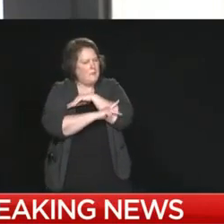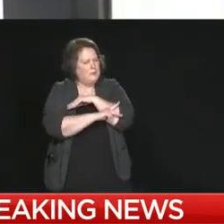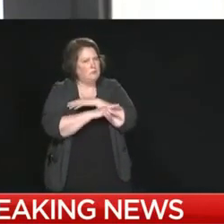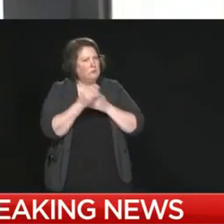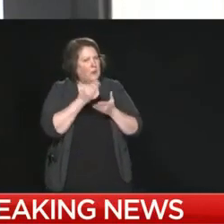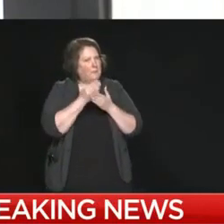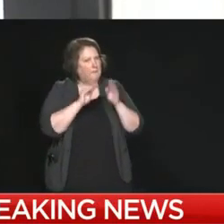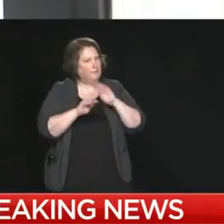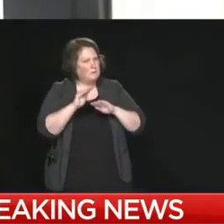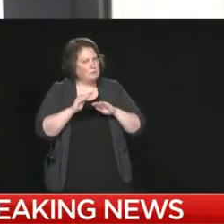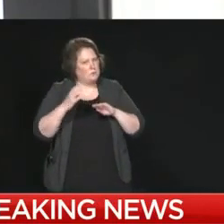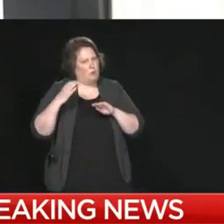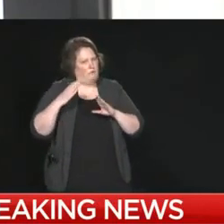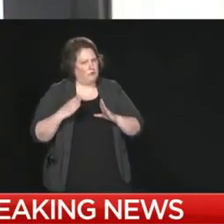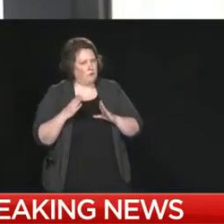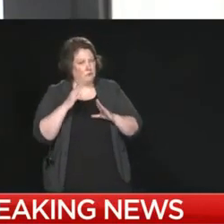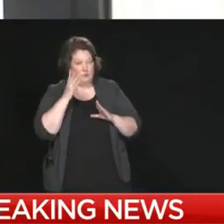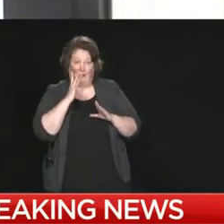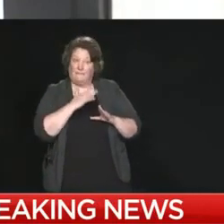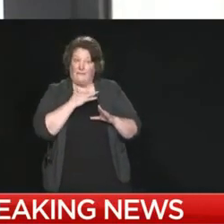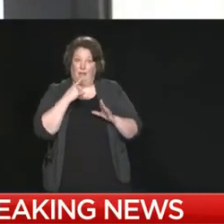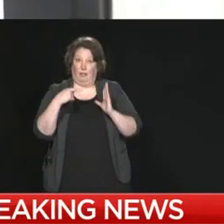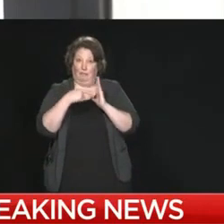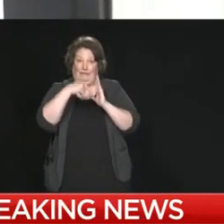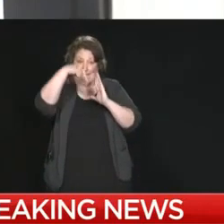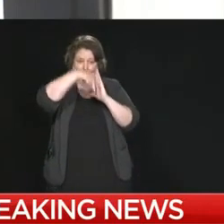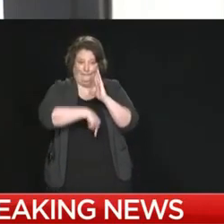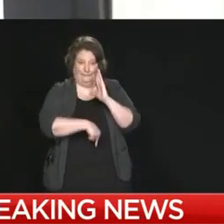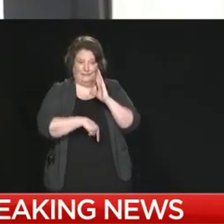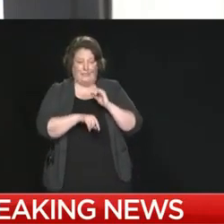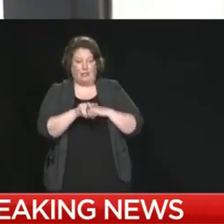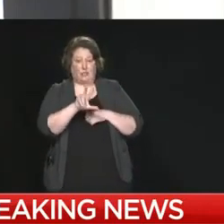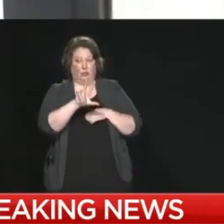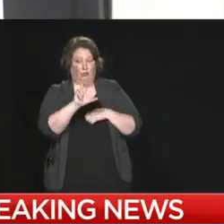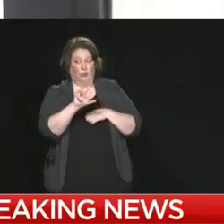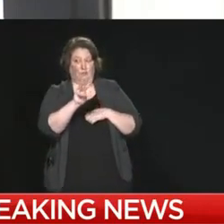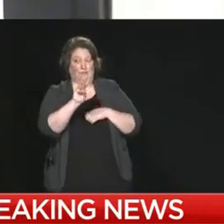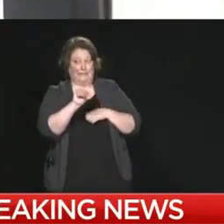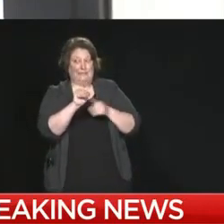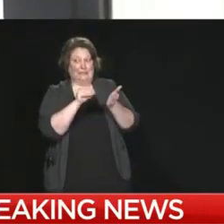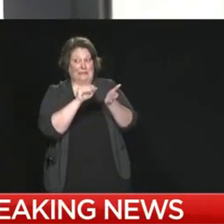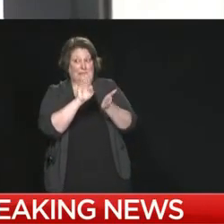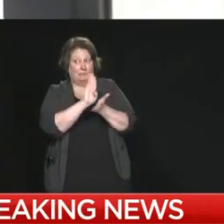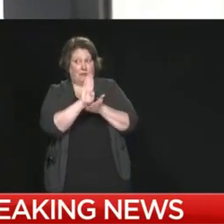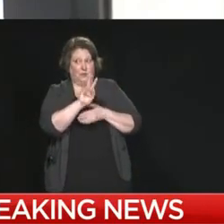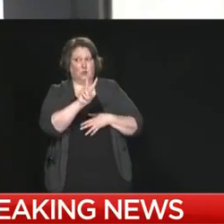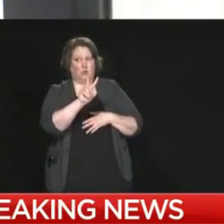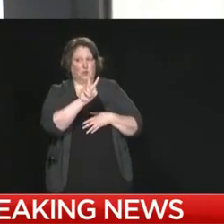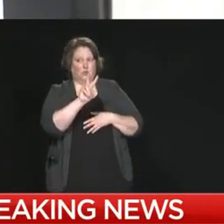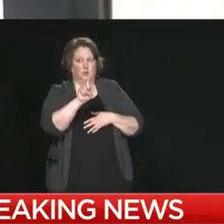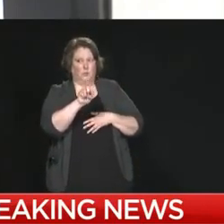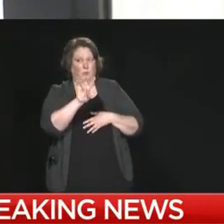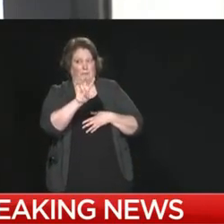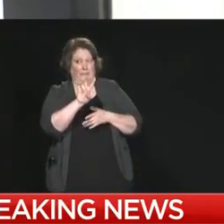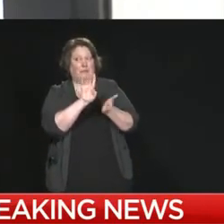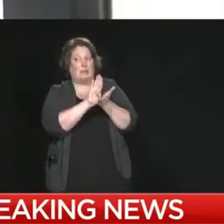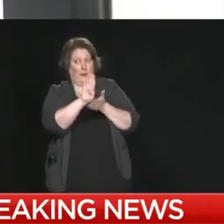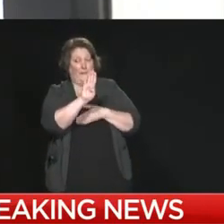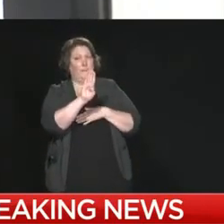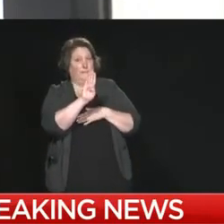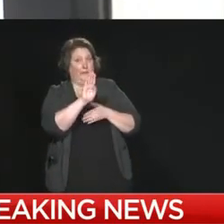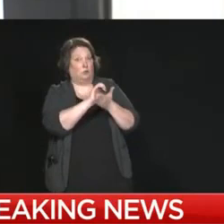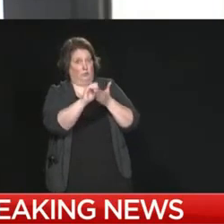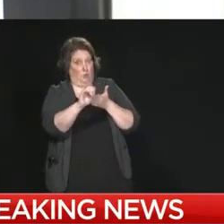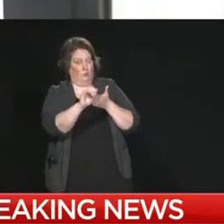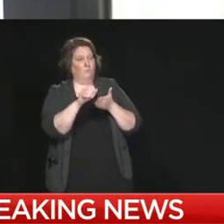$260 billion. I don't think he would consider that invention or imagination. But regardless of what that figure is